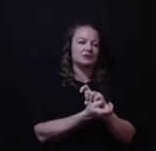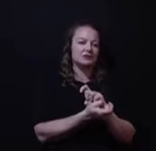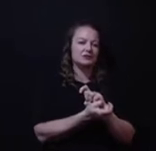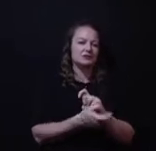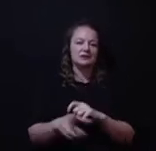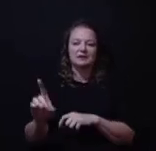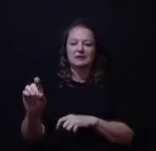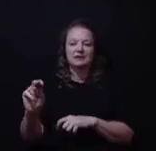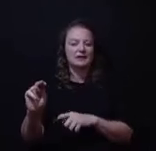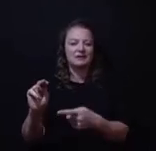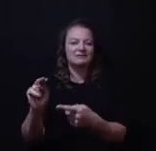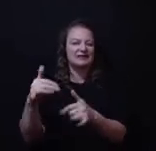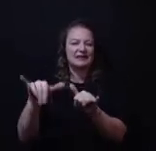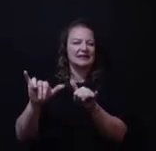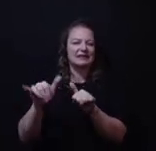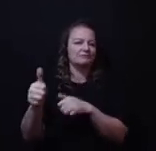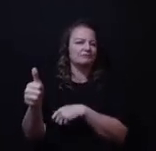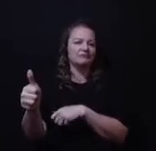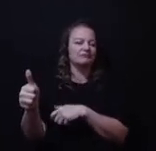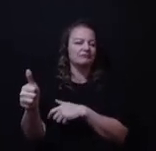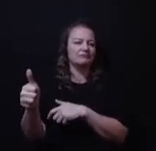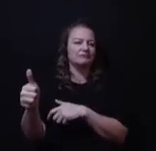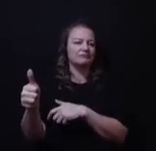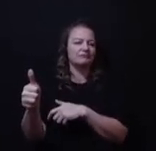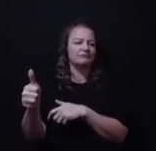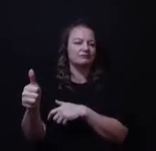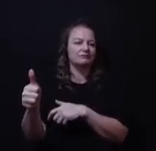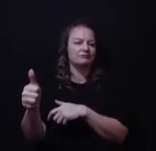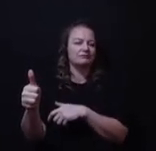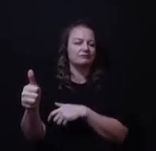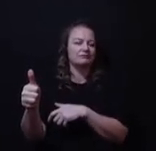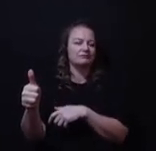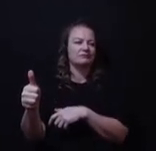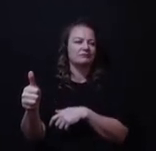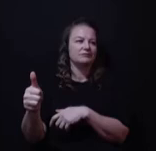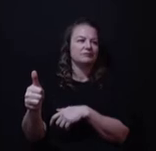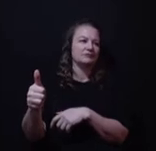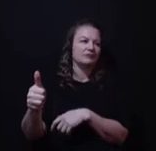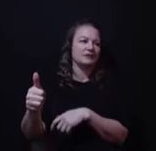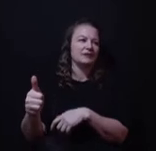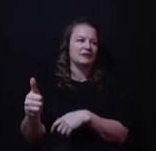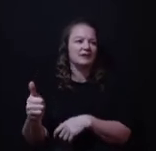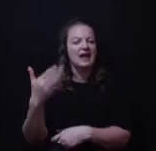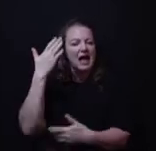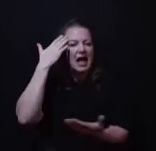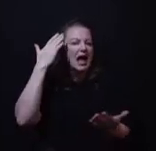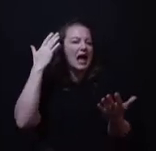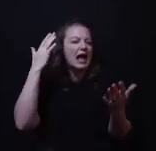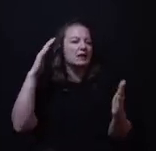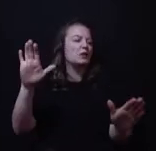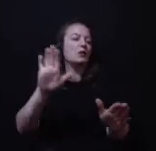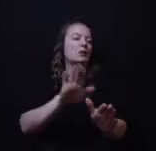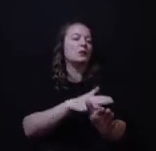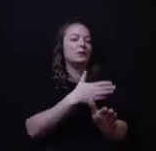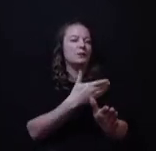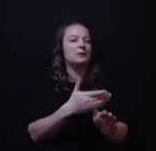Donald was still Donald. I don't know what to, right? Donald was still Donald.